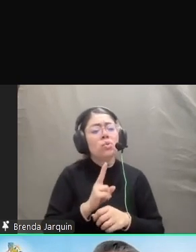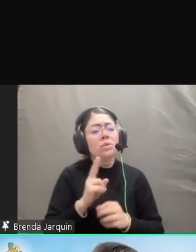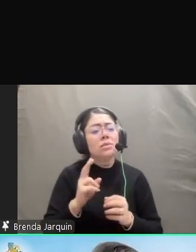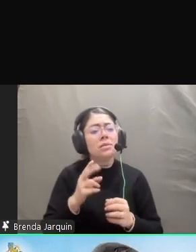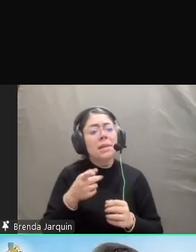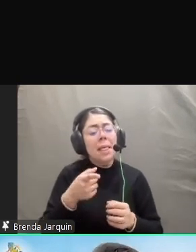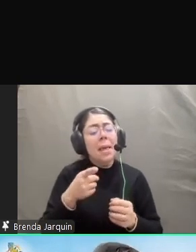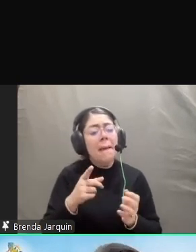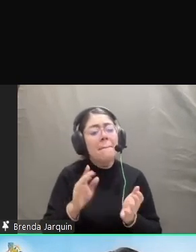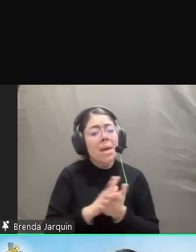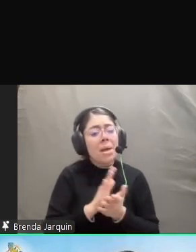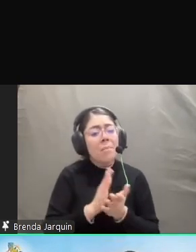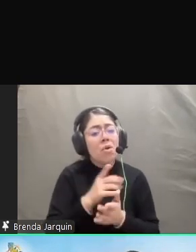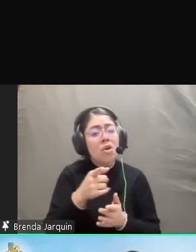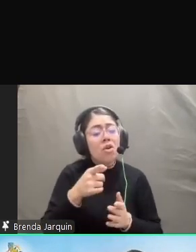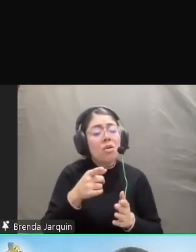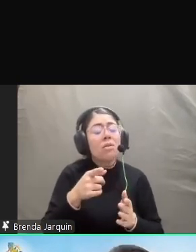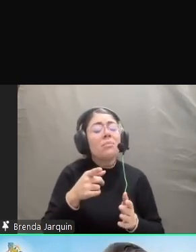improve your processes.